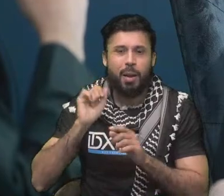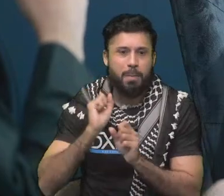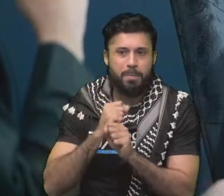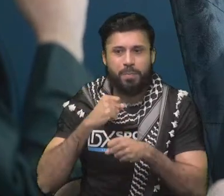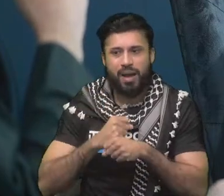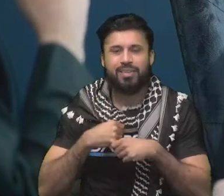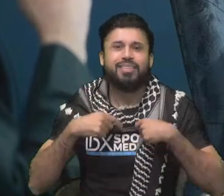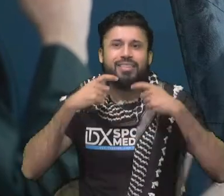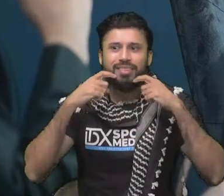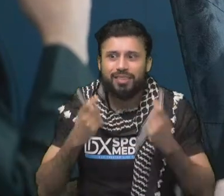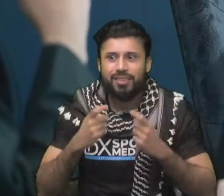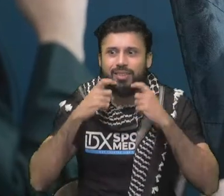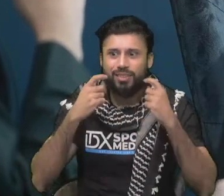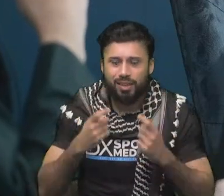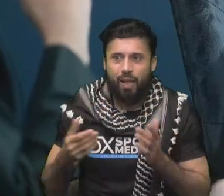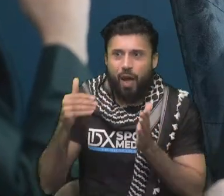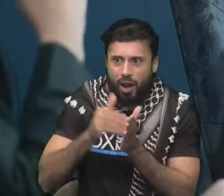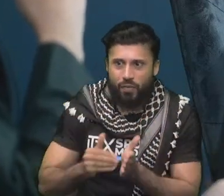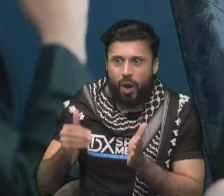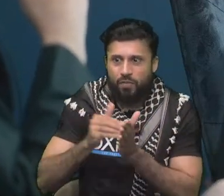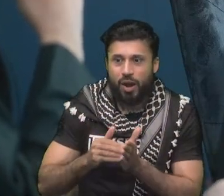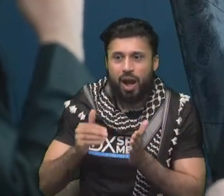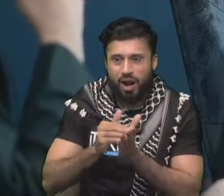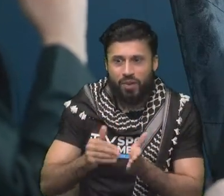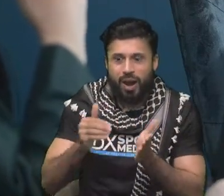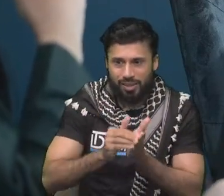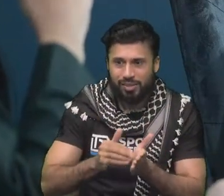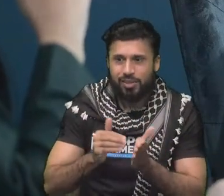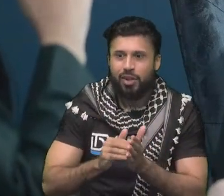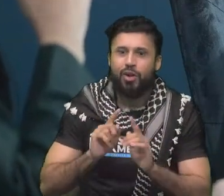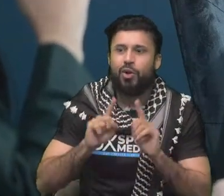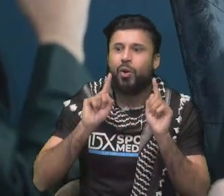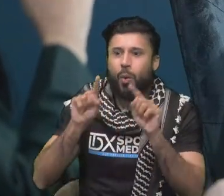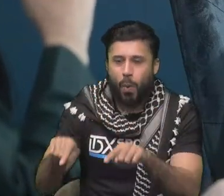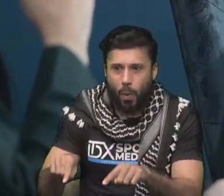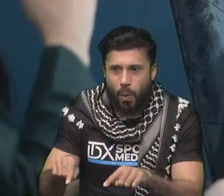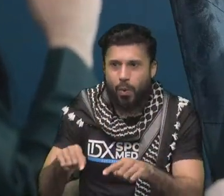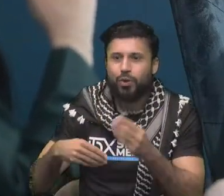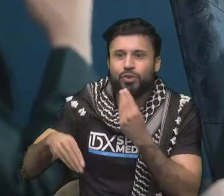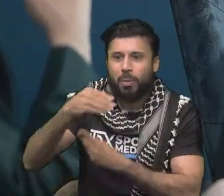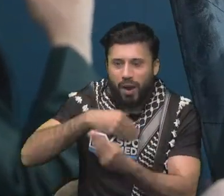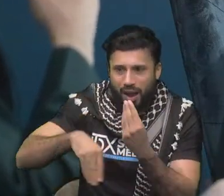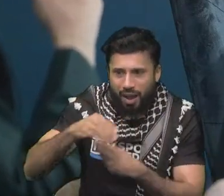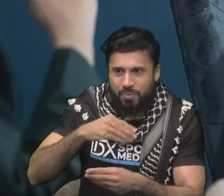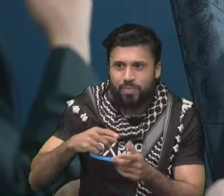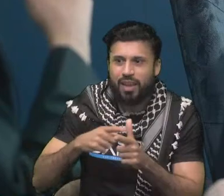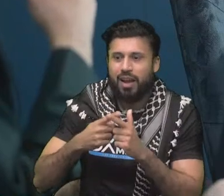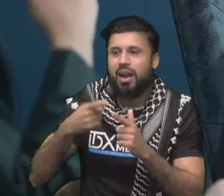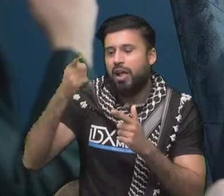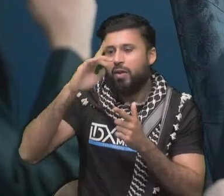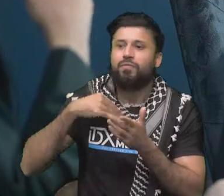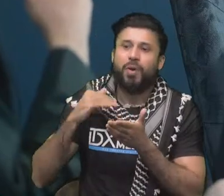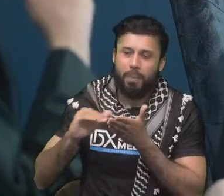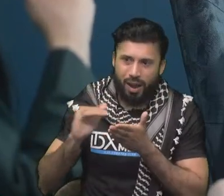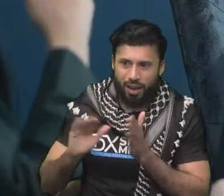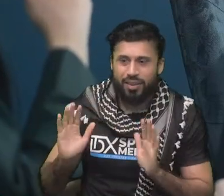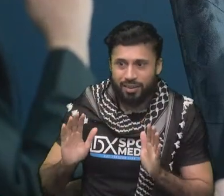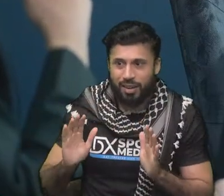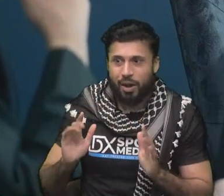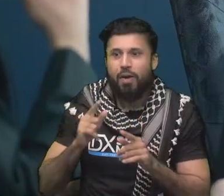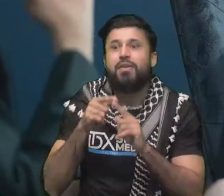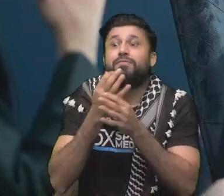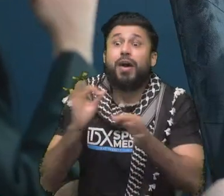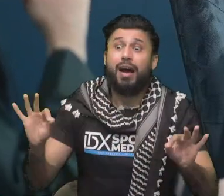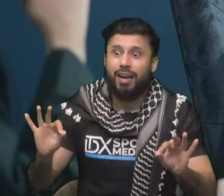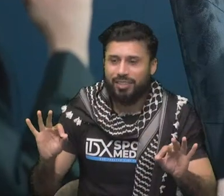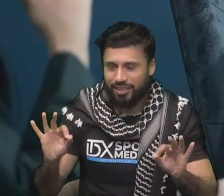calls hiyal, evasions. Like many people, they do things and they try to evade the consequences. So they try looking for